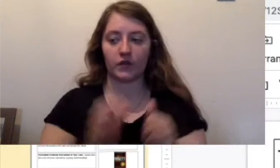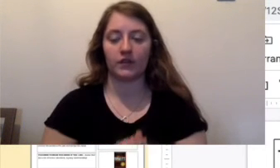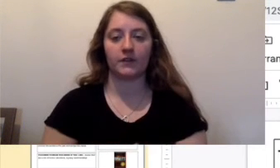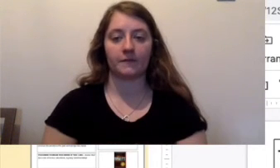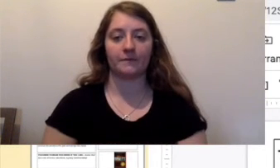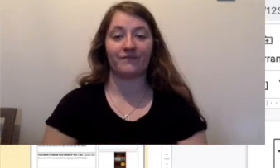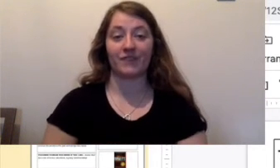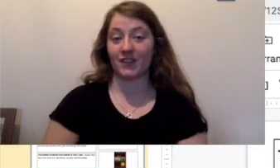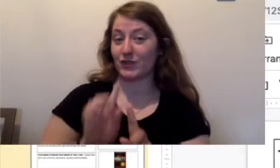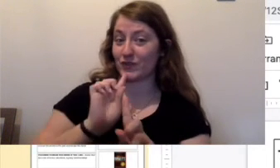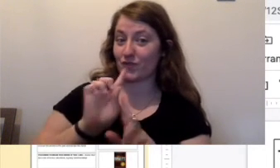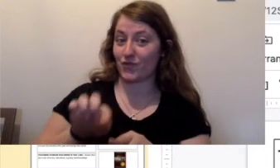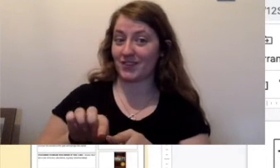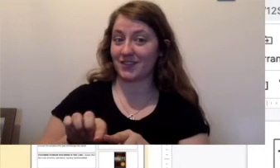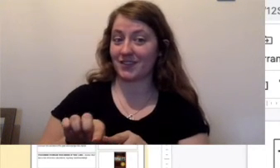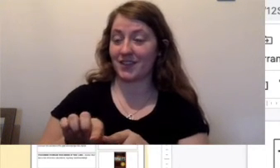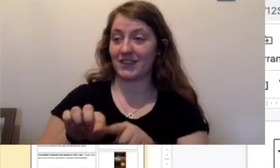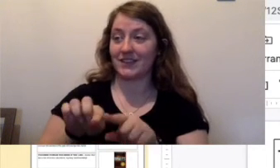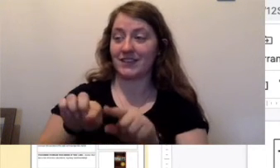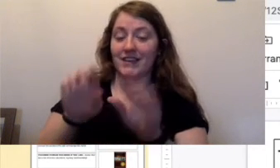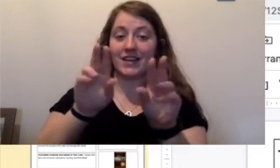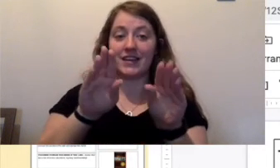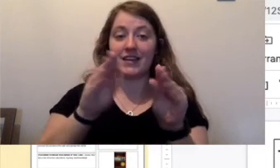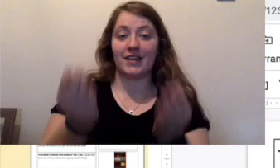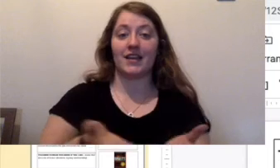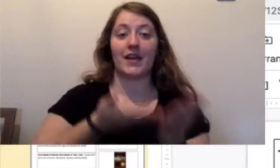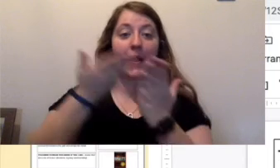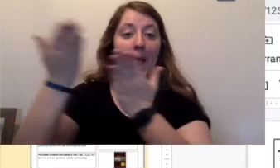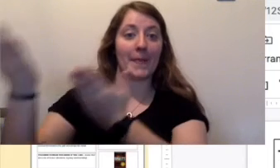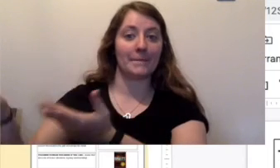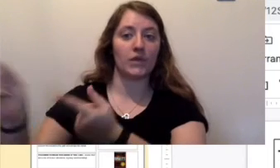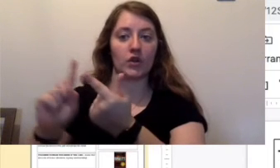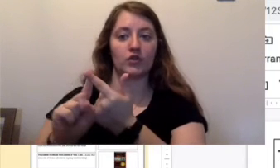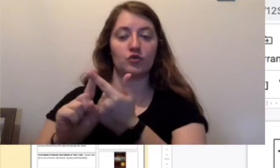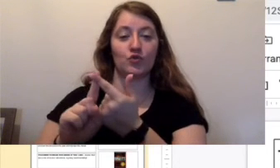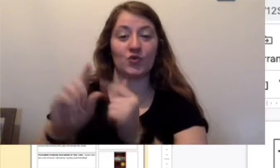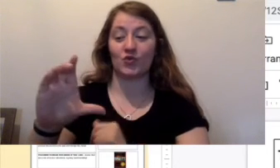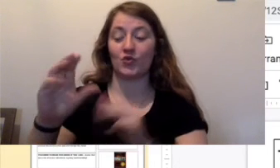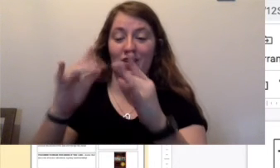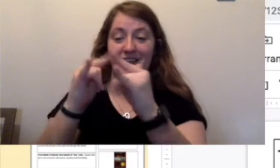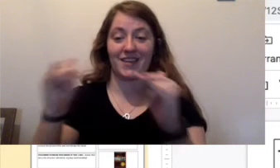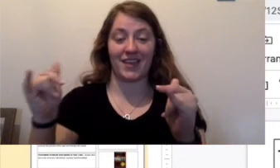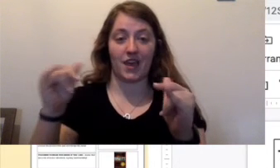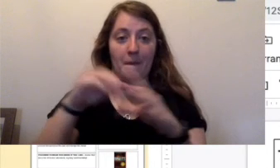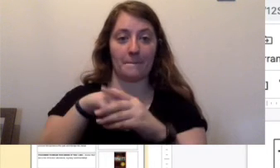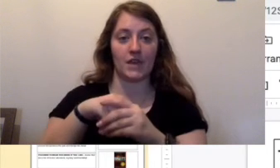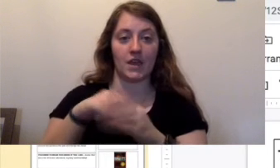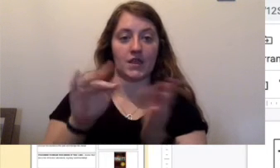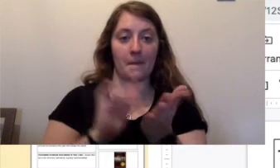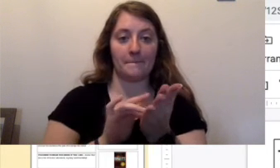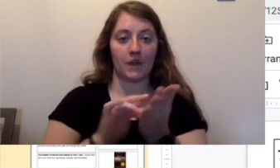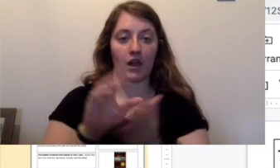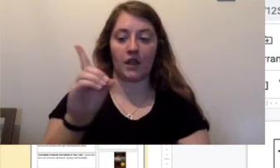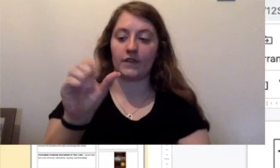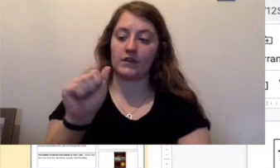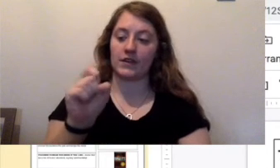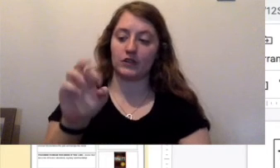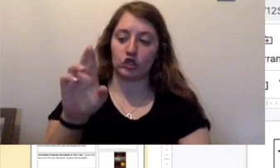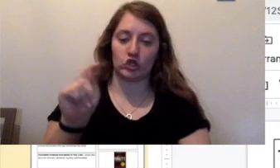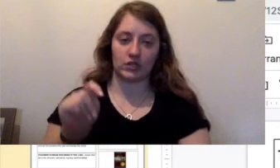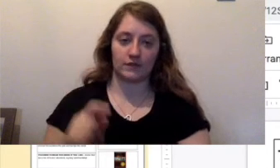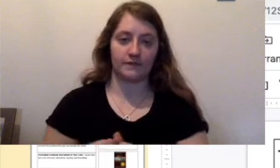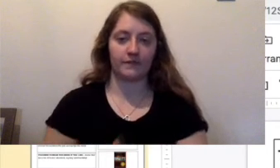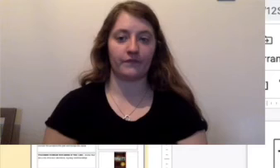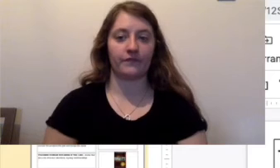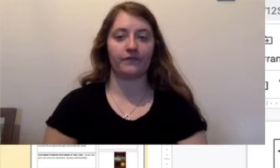he got sent away to a juvenile camp in the middle of the desert. Then he's gonna have